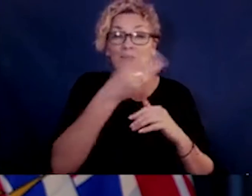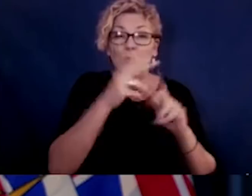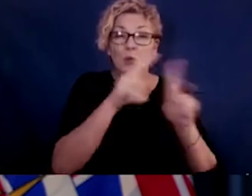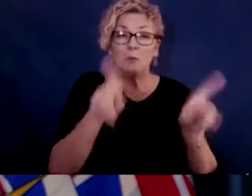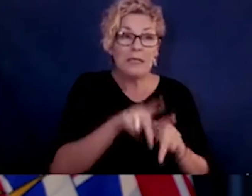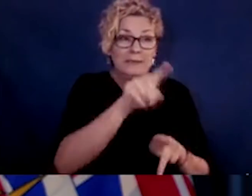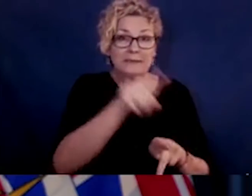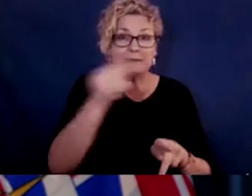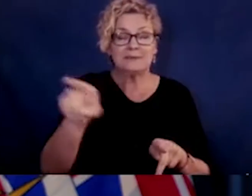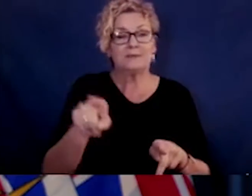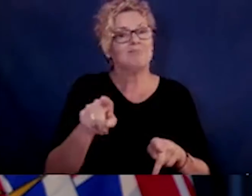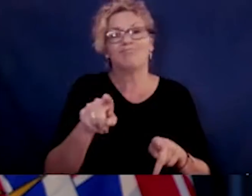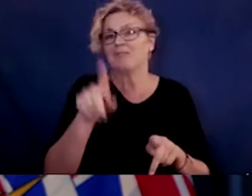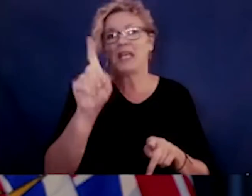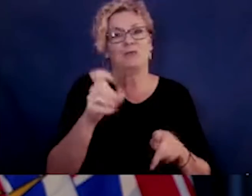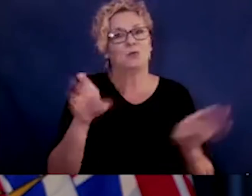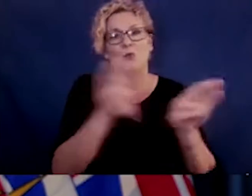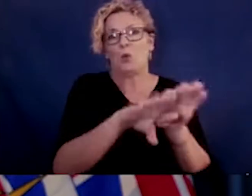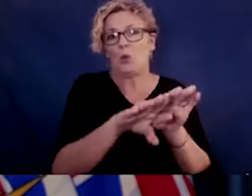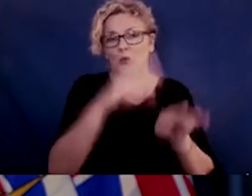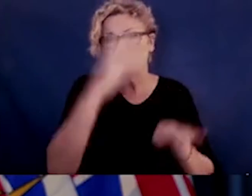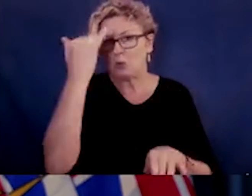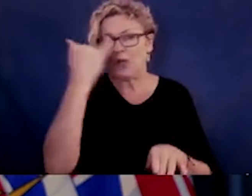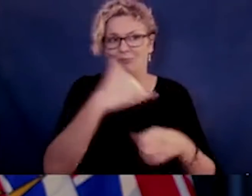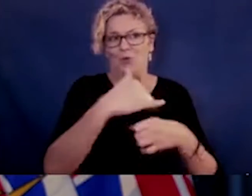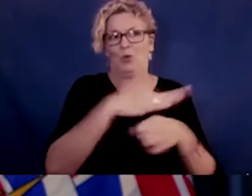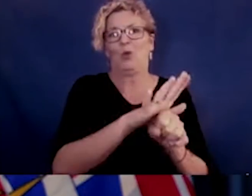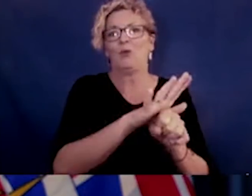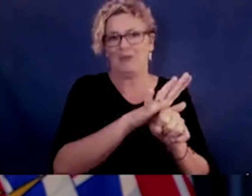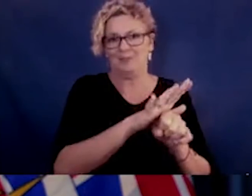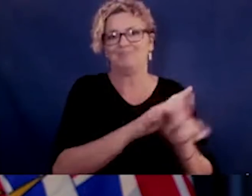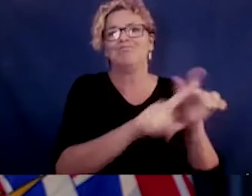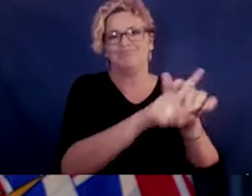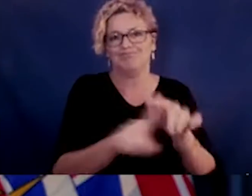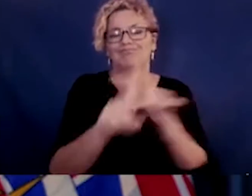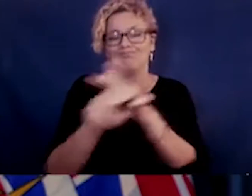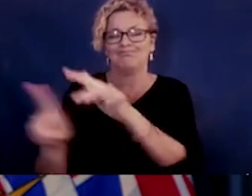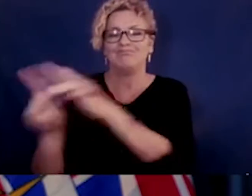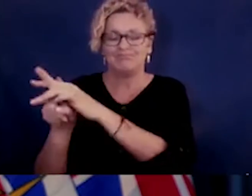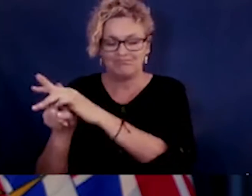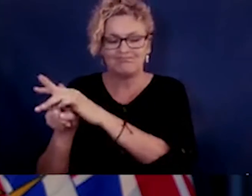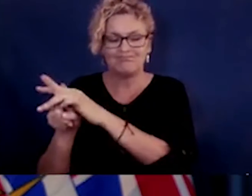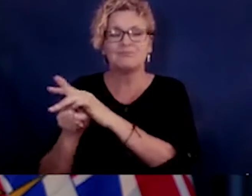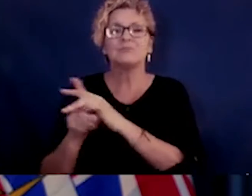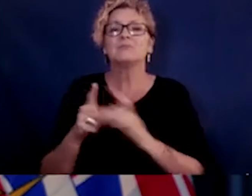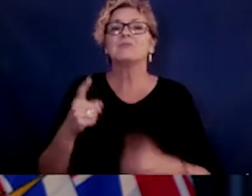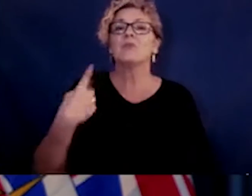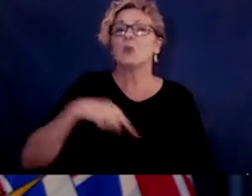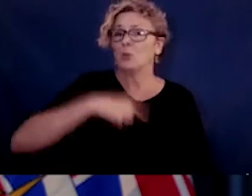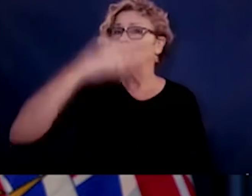can have a safe return to sport. And like the recent NHL playoffs, the plans have prioritized the